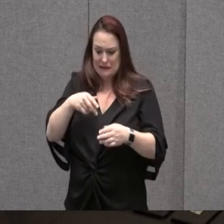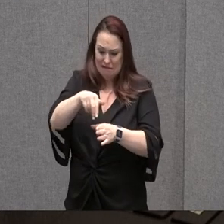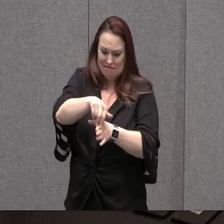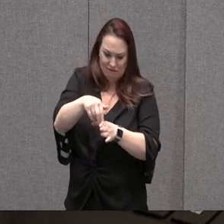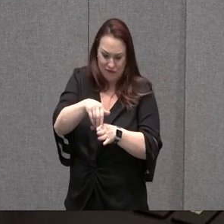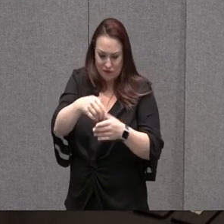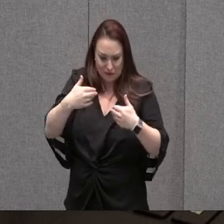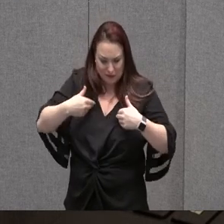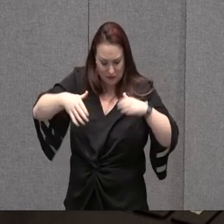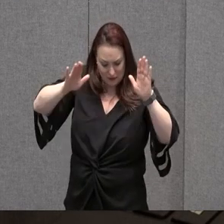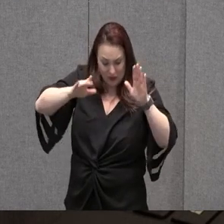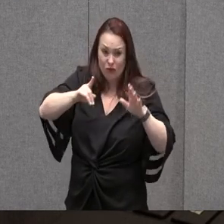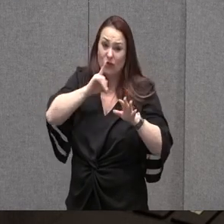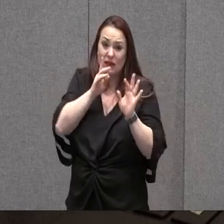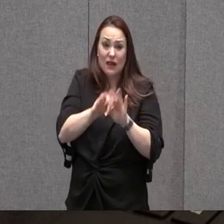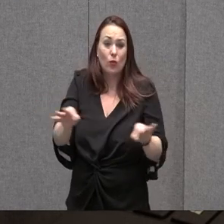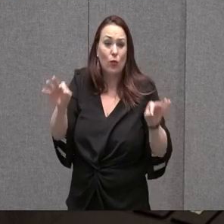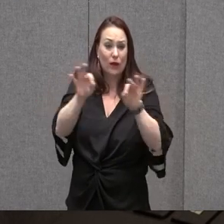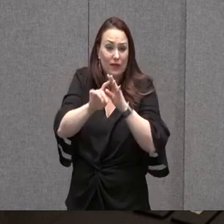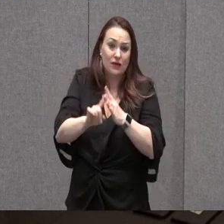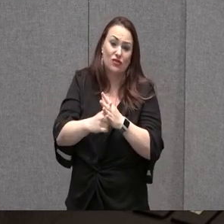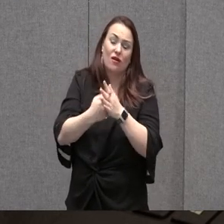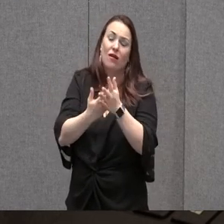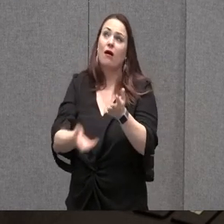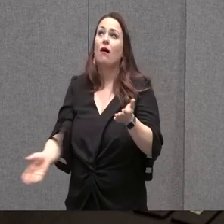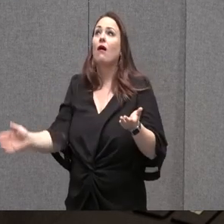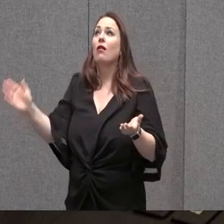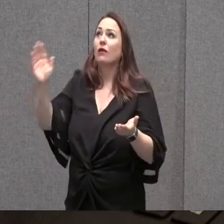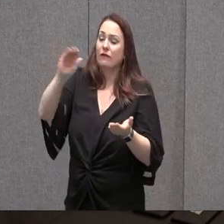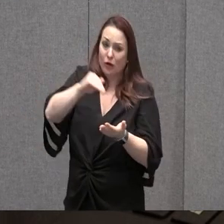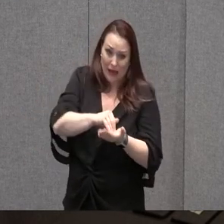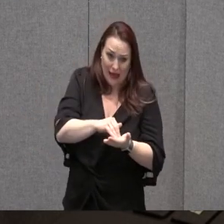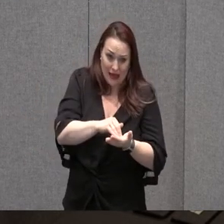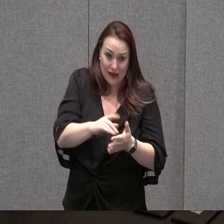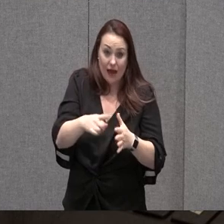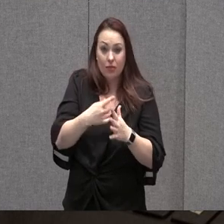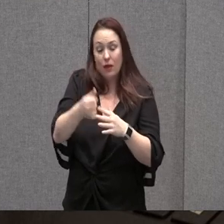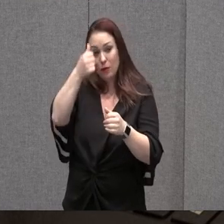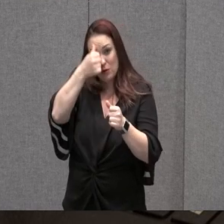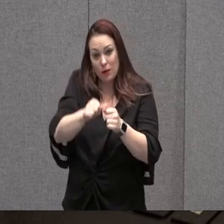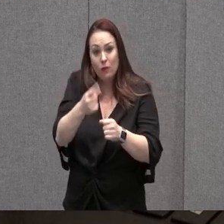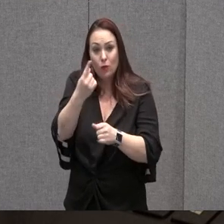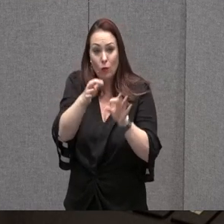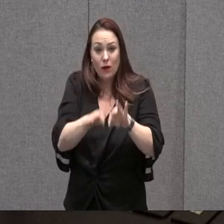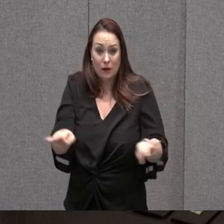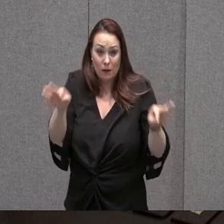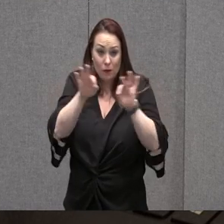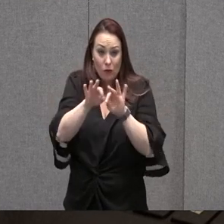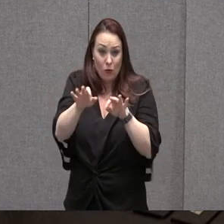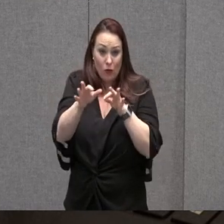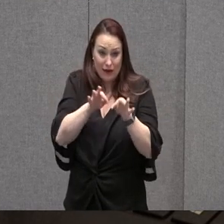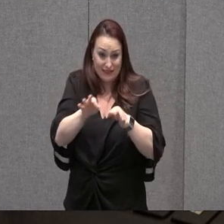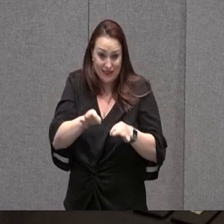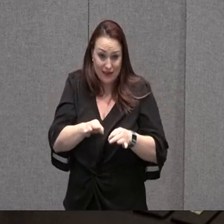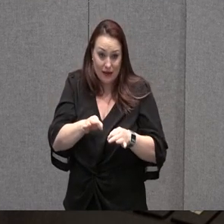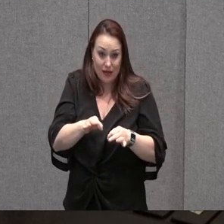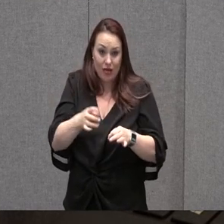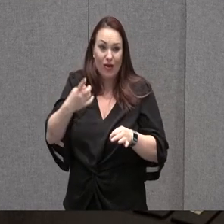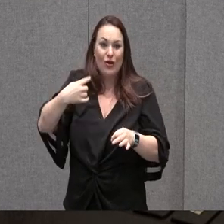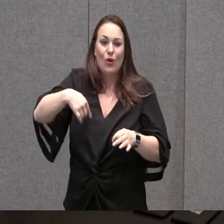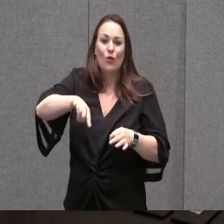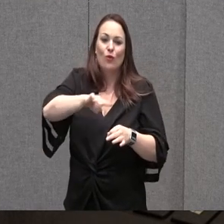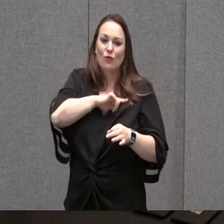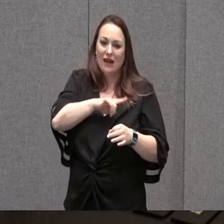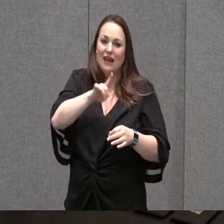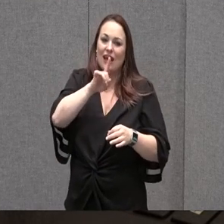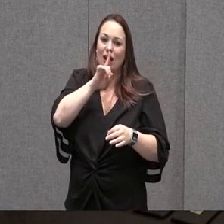up. Was it really worth it to start all over again? Then we remembered one very important detail. We are